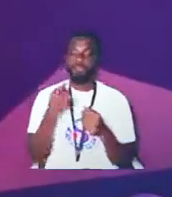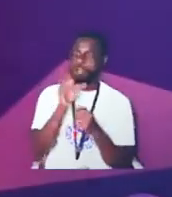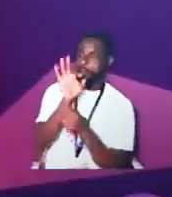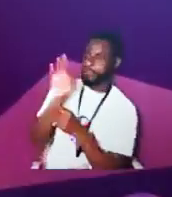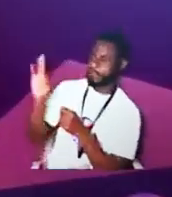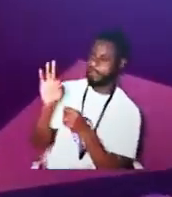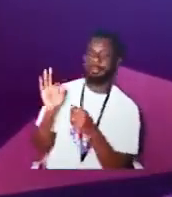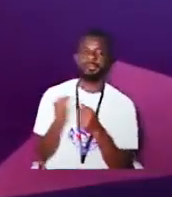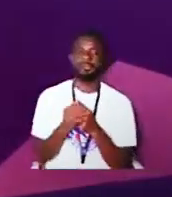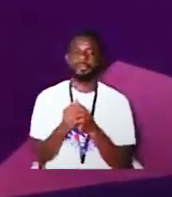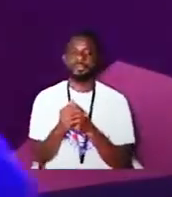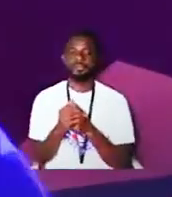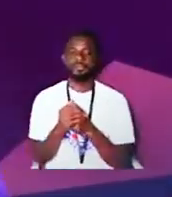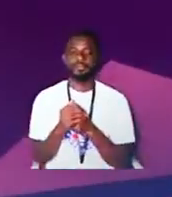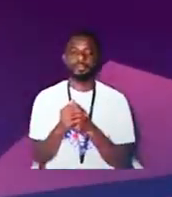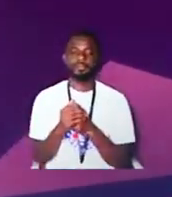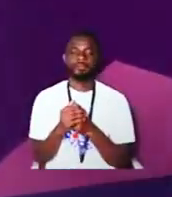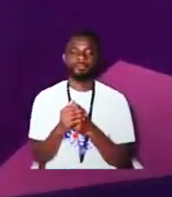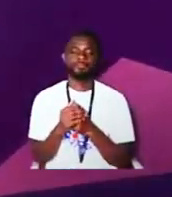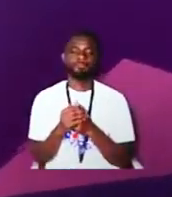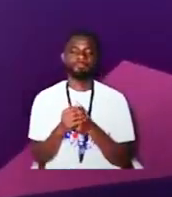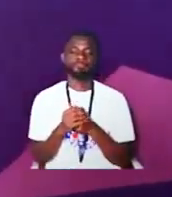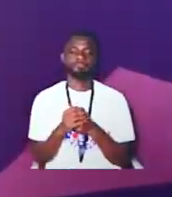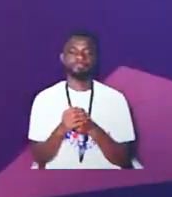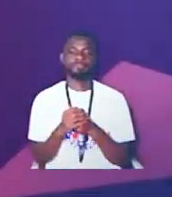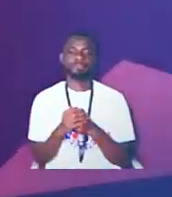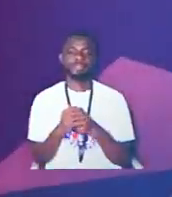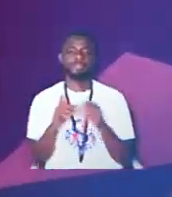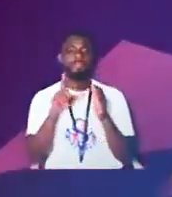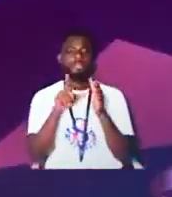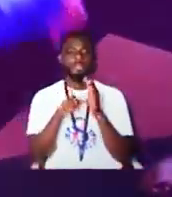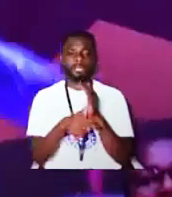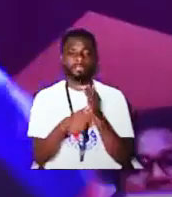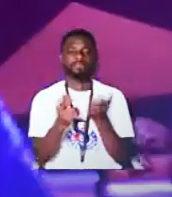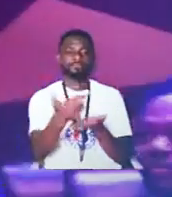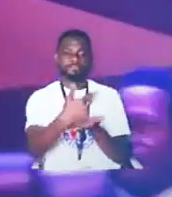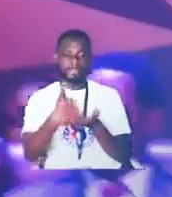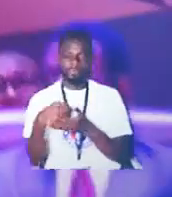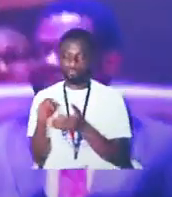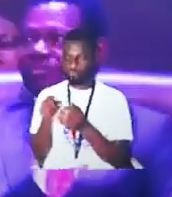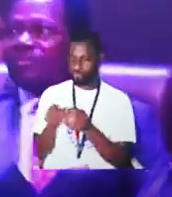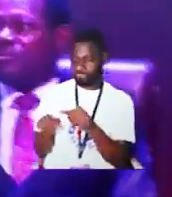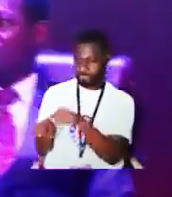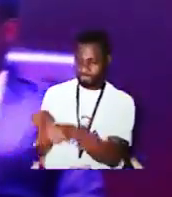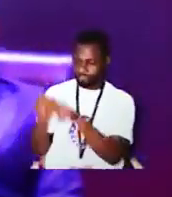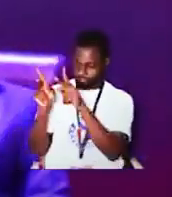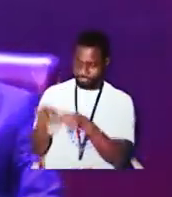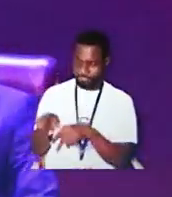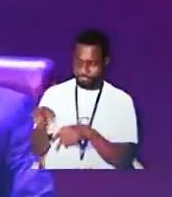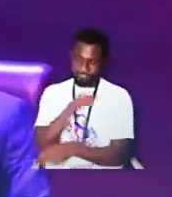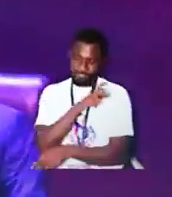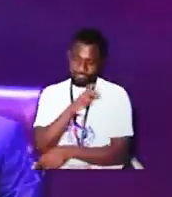way because they are in league. So then he had to come back to this one.